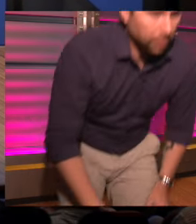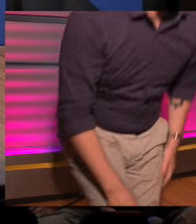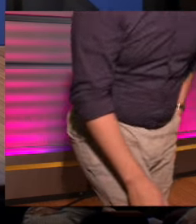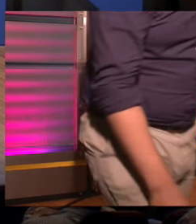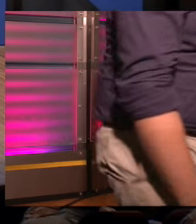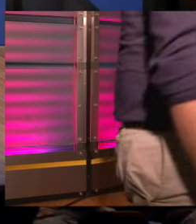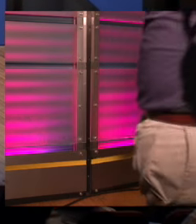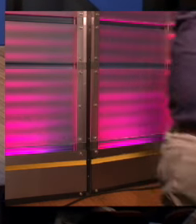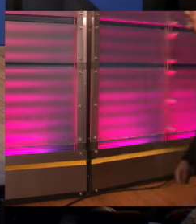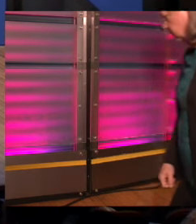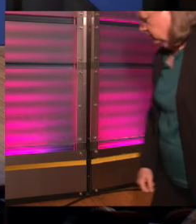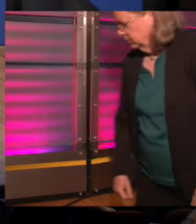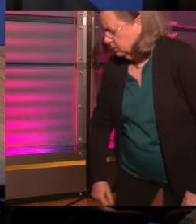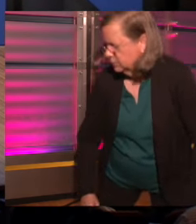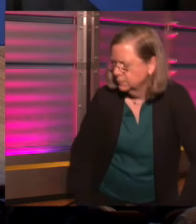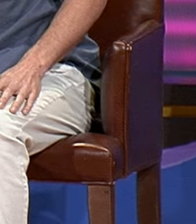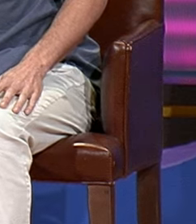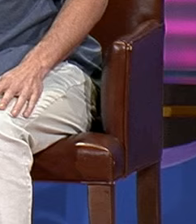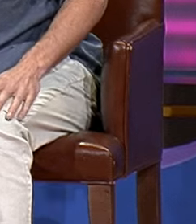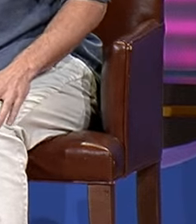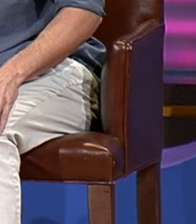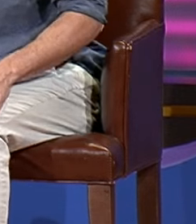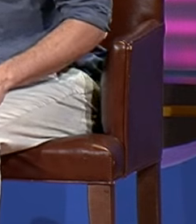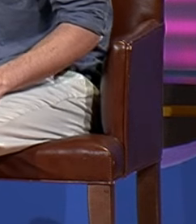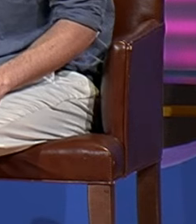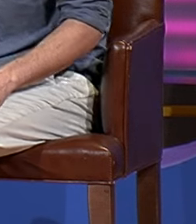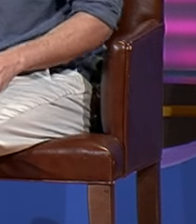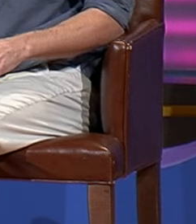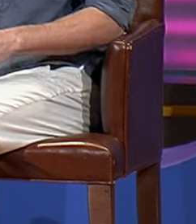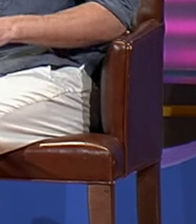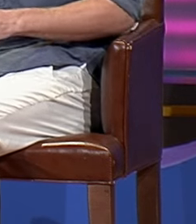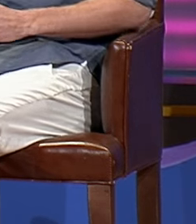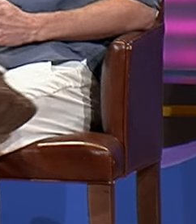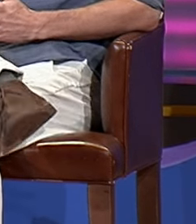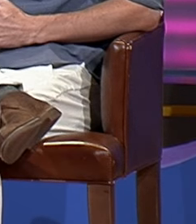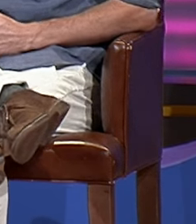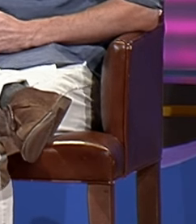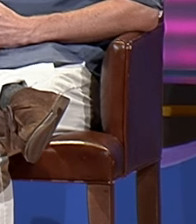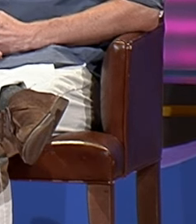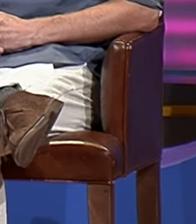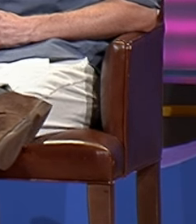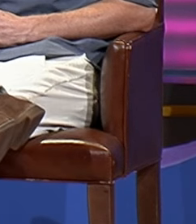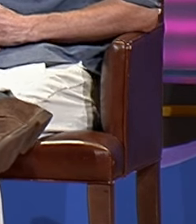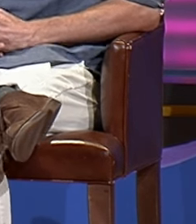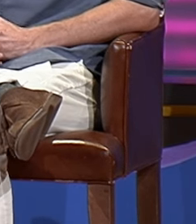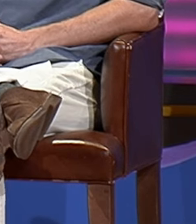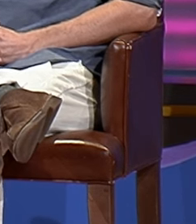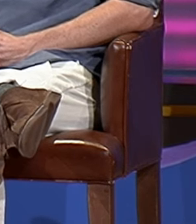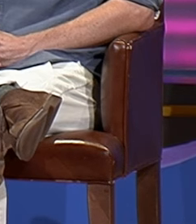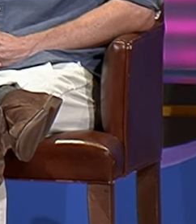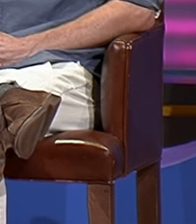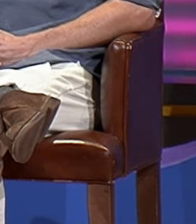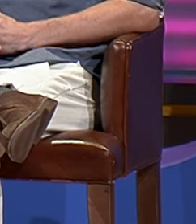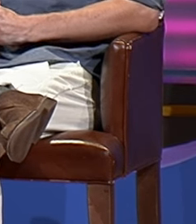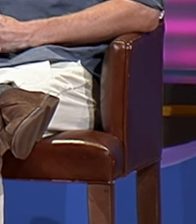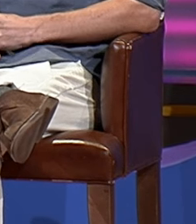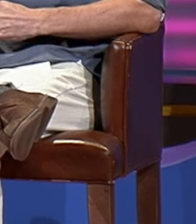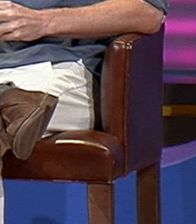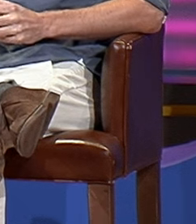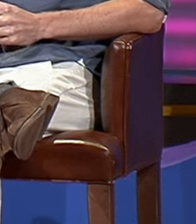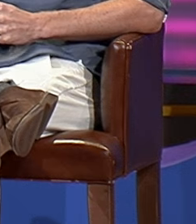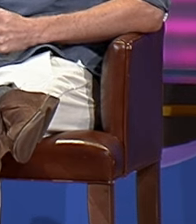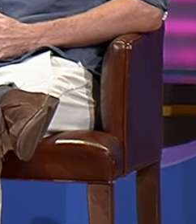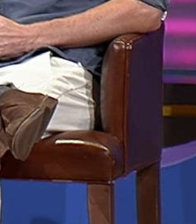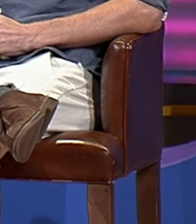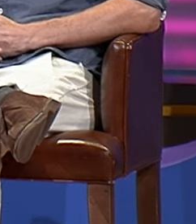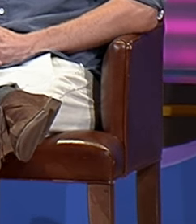You know, Chris, I feel as a journalist that we, as journalists and the media, have failed people on